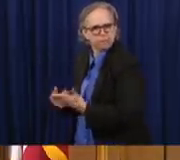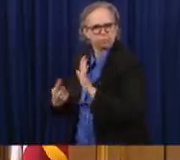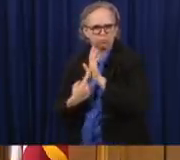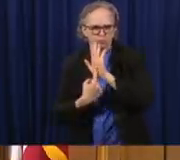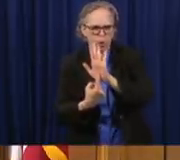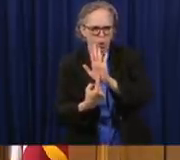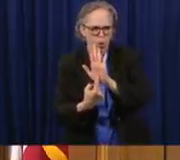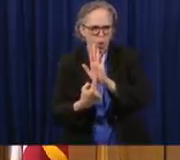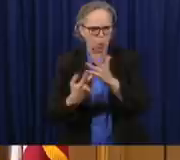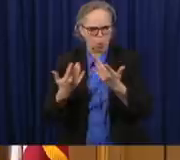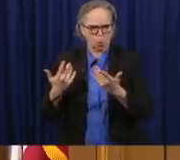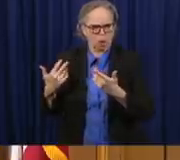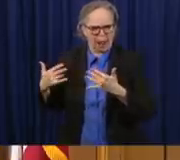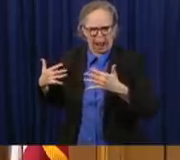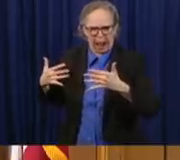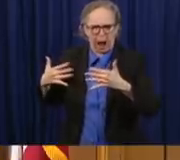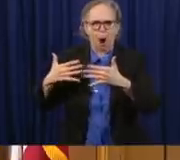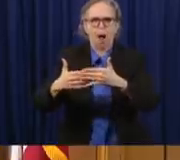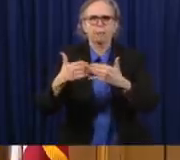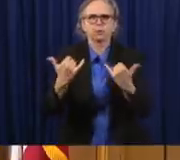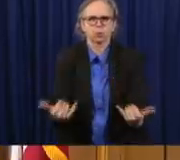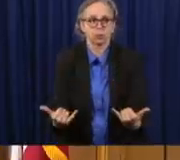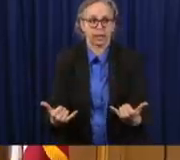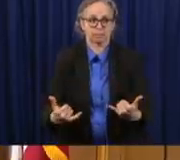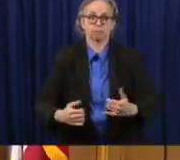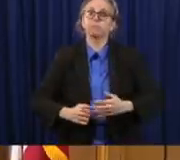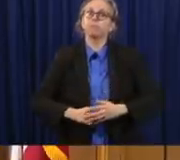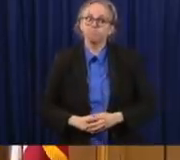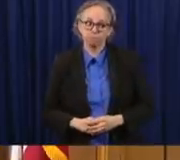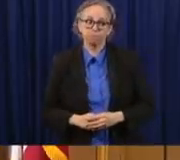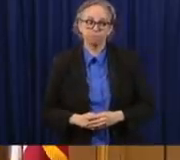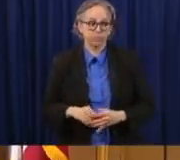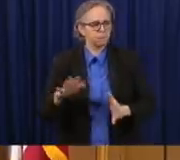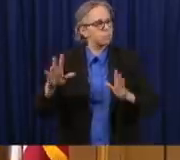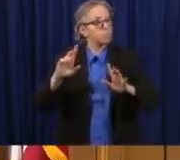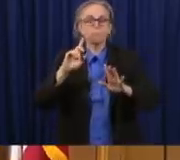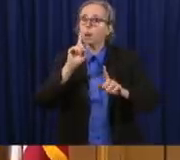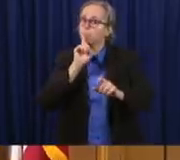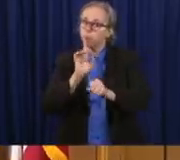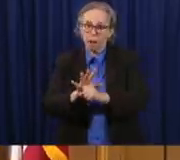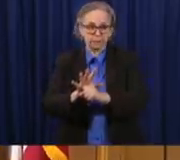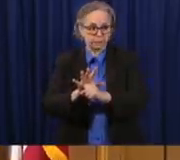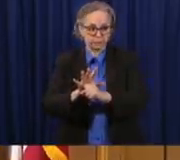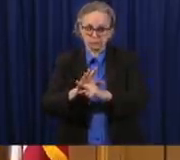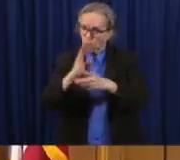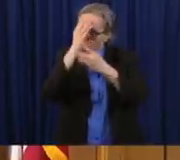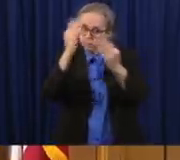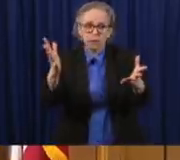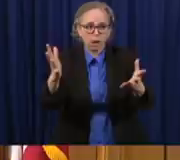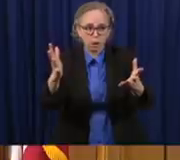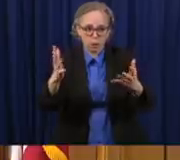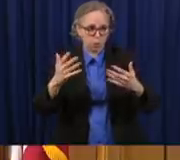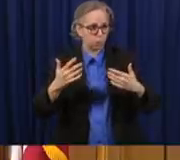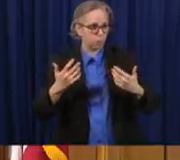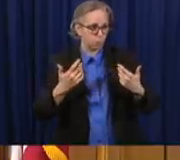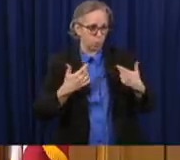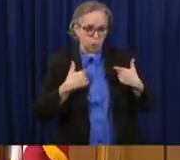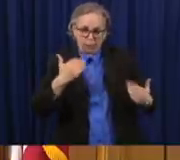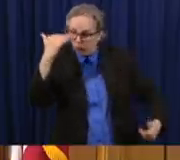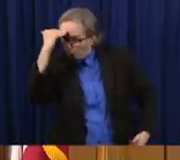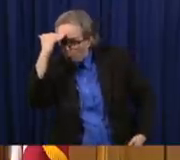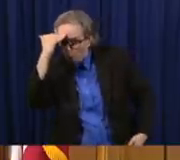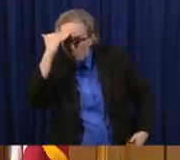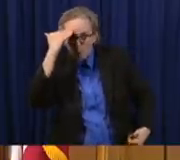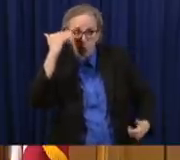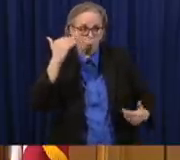promised you that to the best of my ability, I would tell you where we were and what we knew. I'm going to